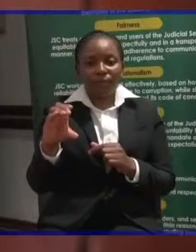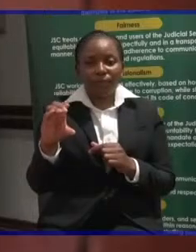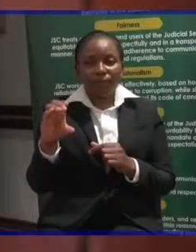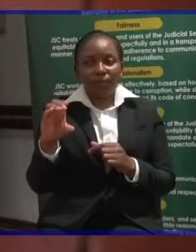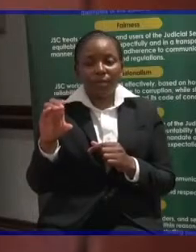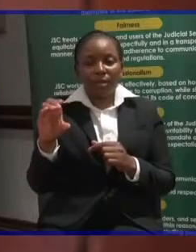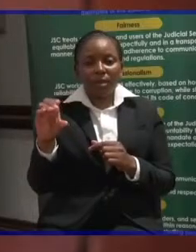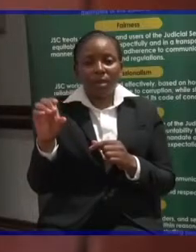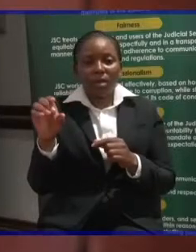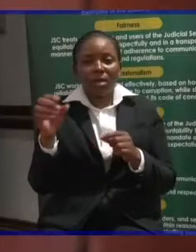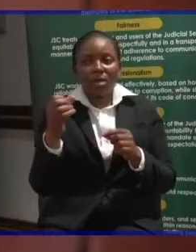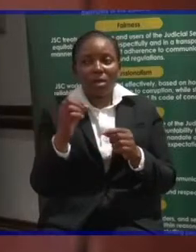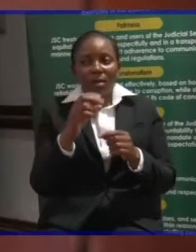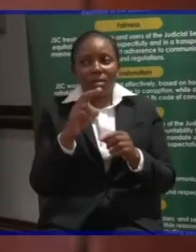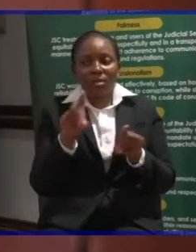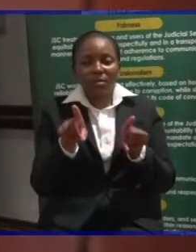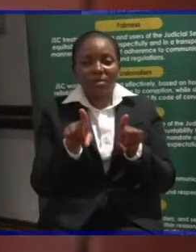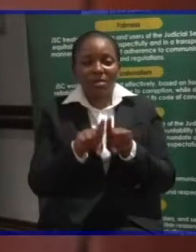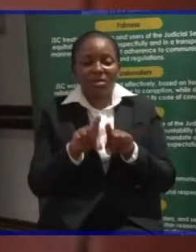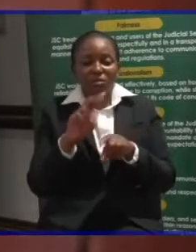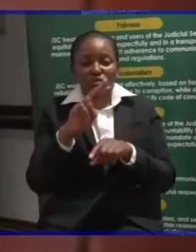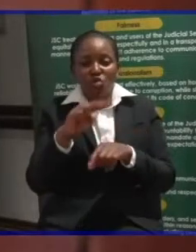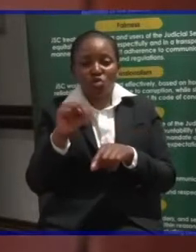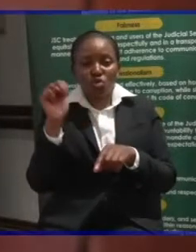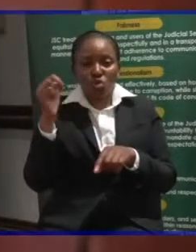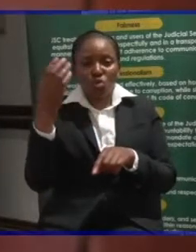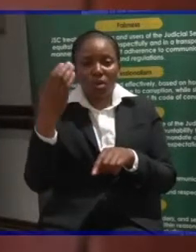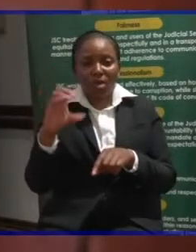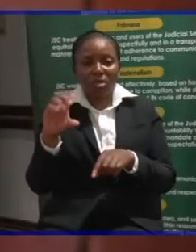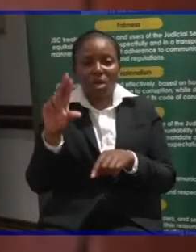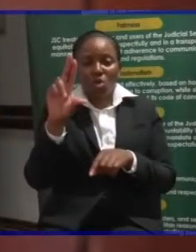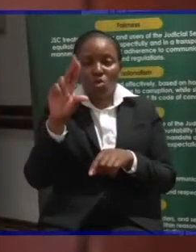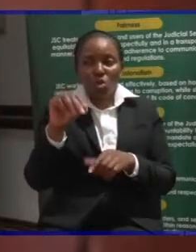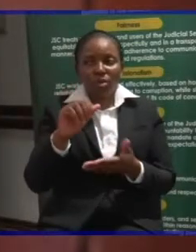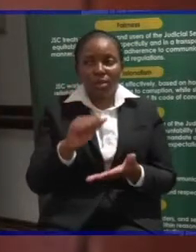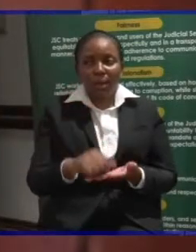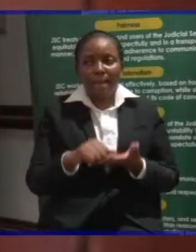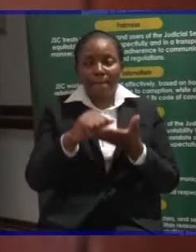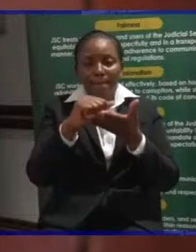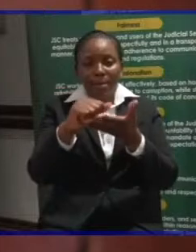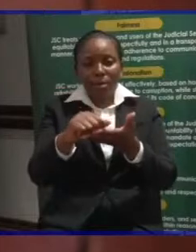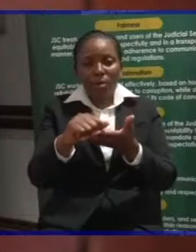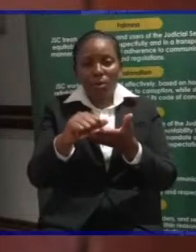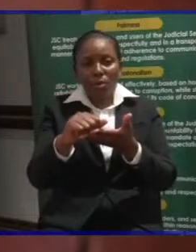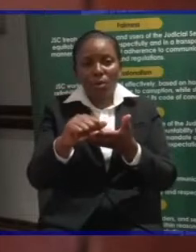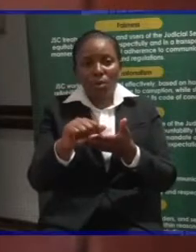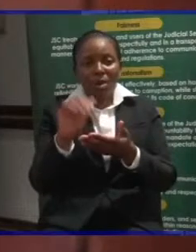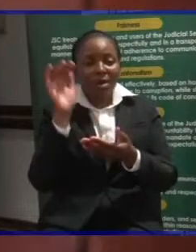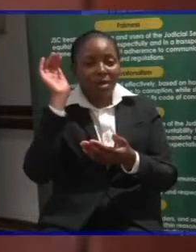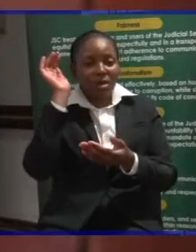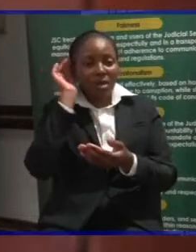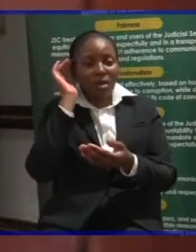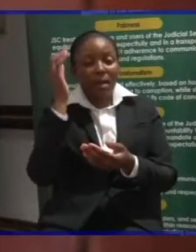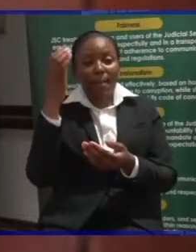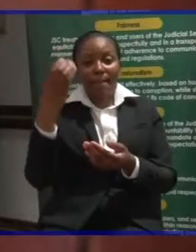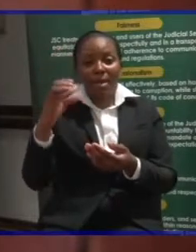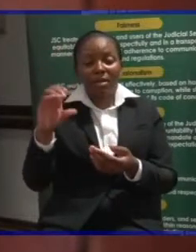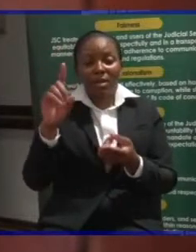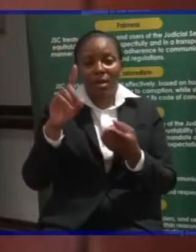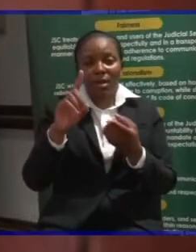as a fresh matter, not as an appeal. Okay, I am coming to the second. He should hear the matter and